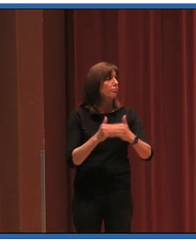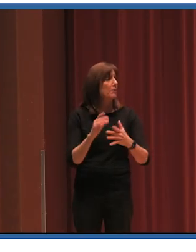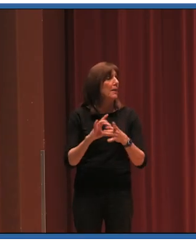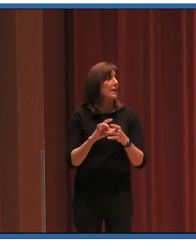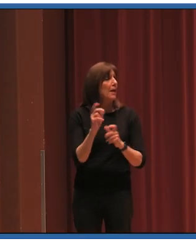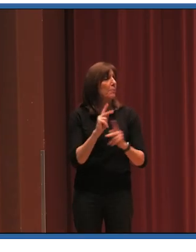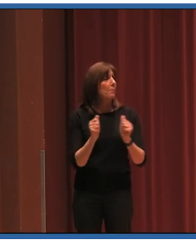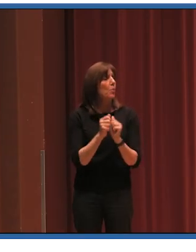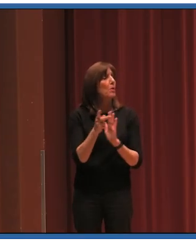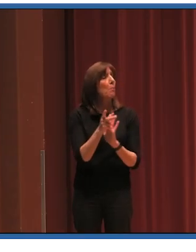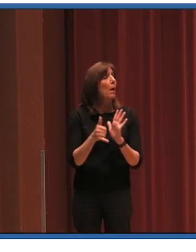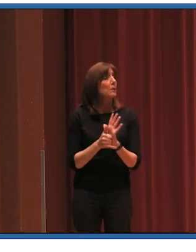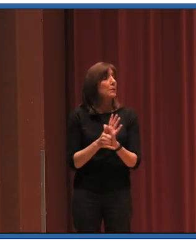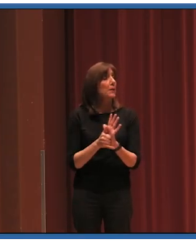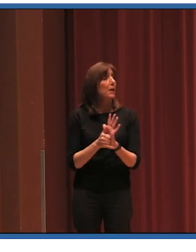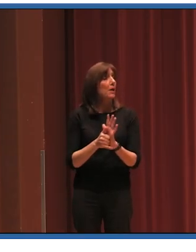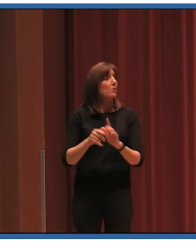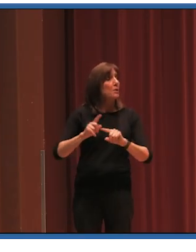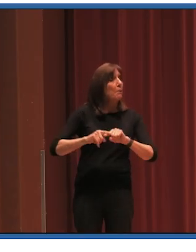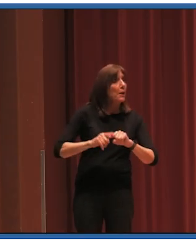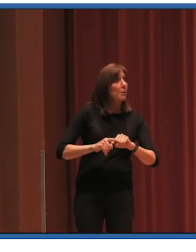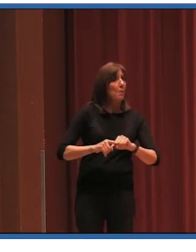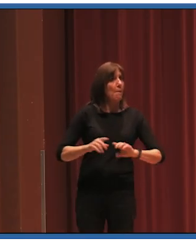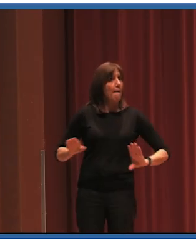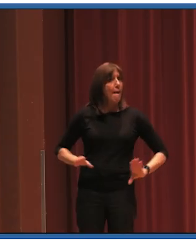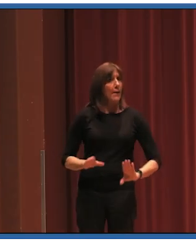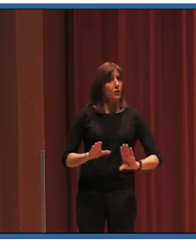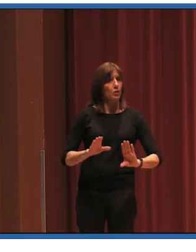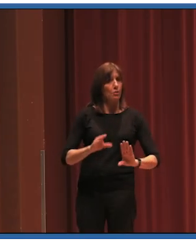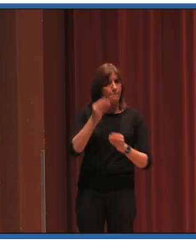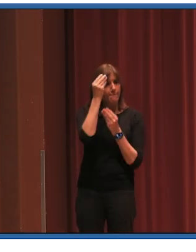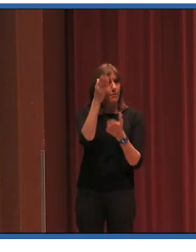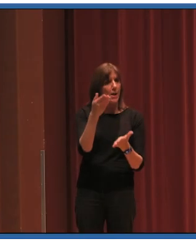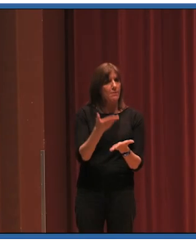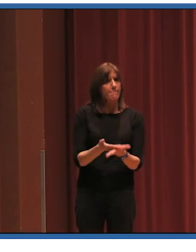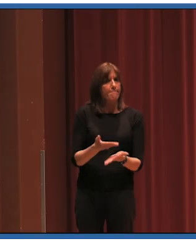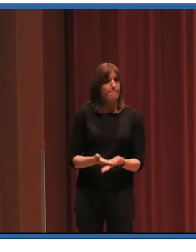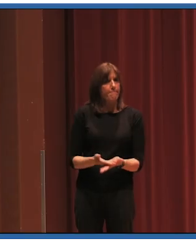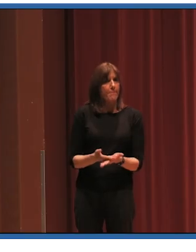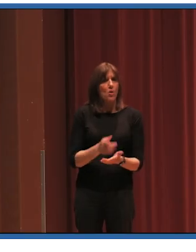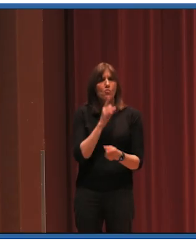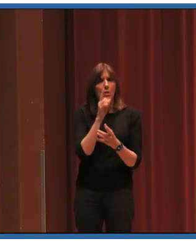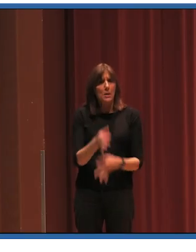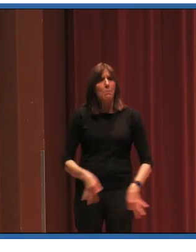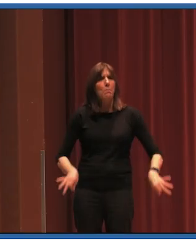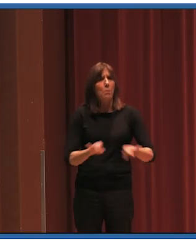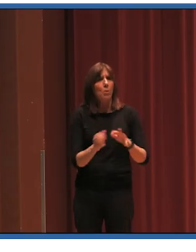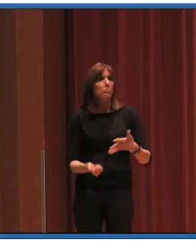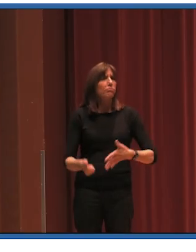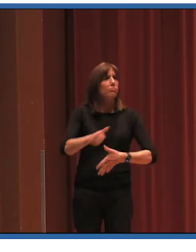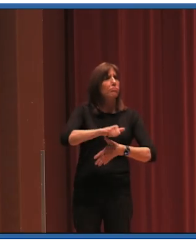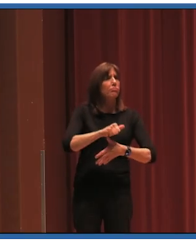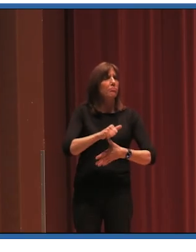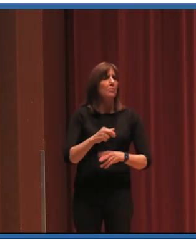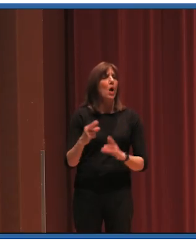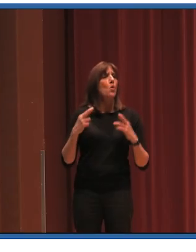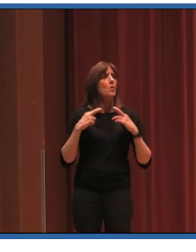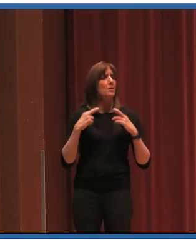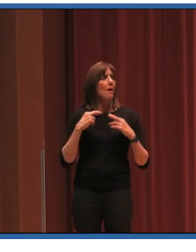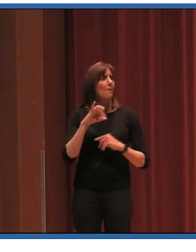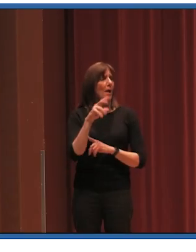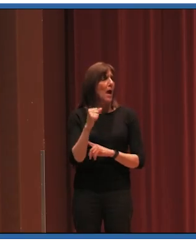connect policy to reliable, actionable data aligned with key priorities of retired Iowa Senator Tom